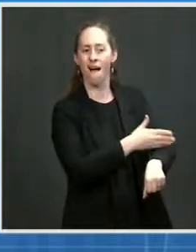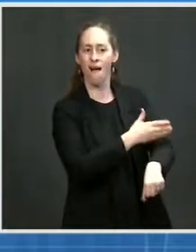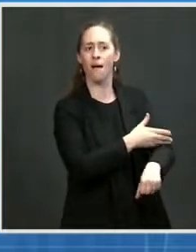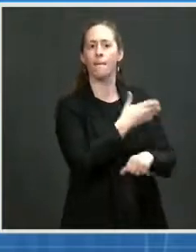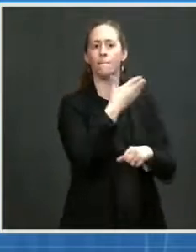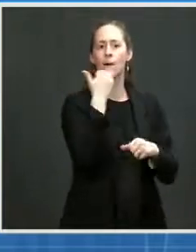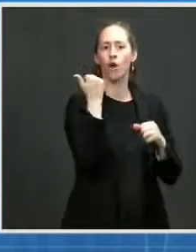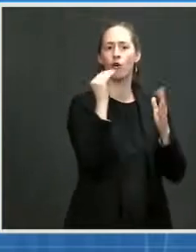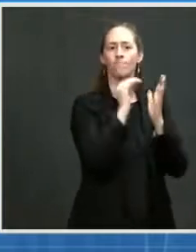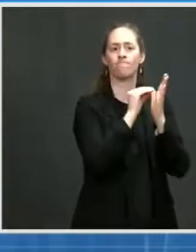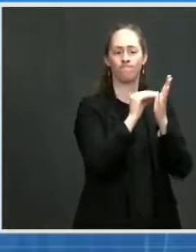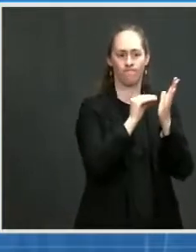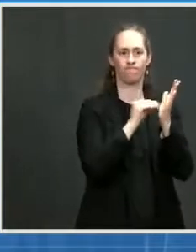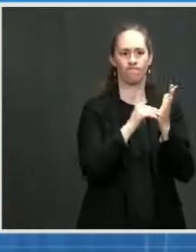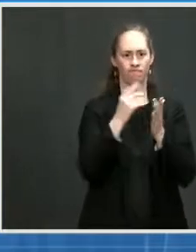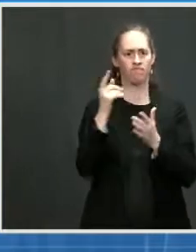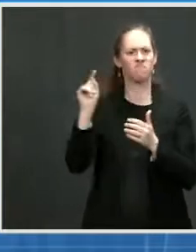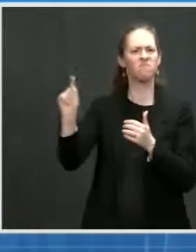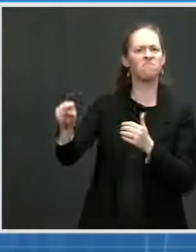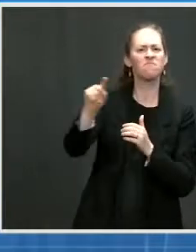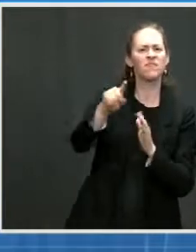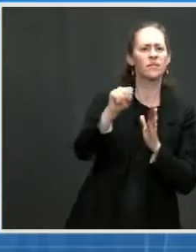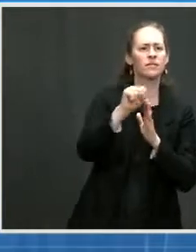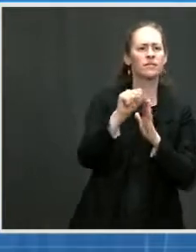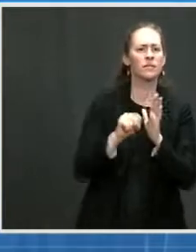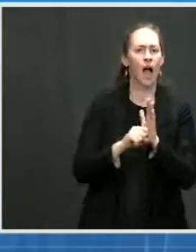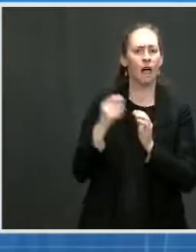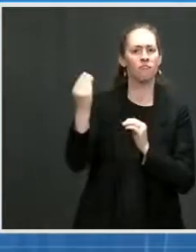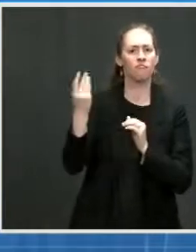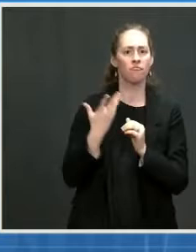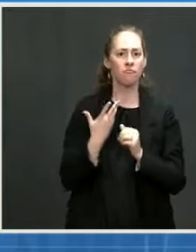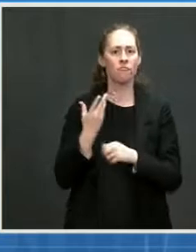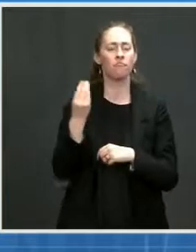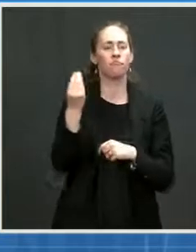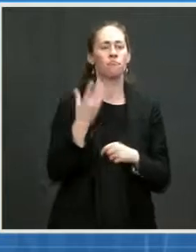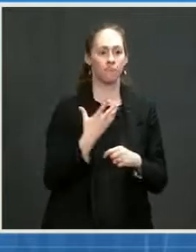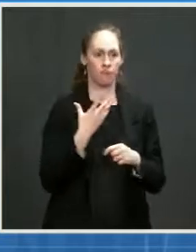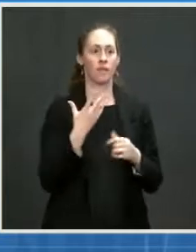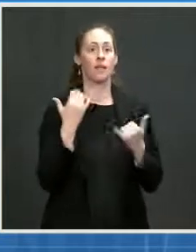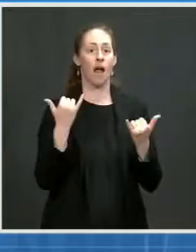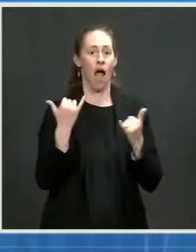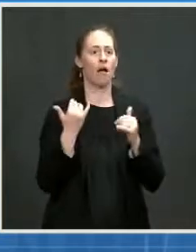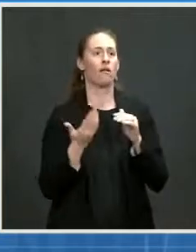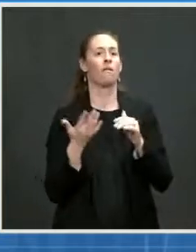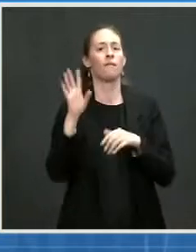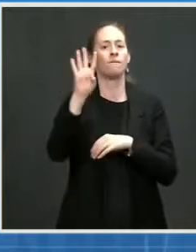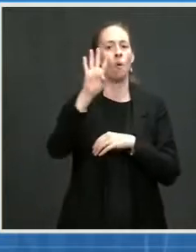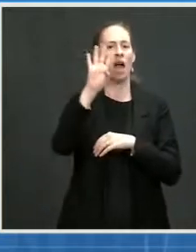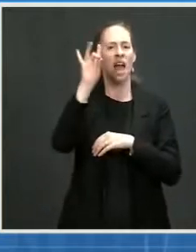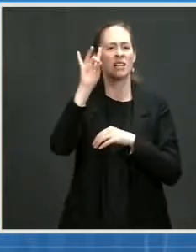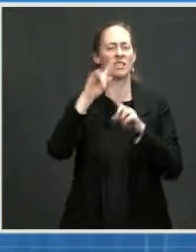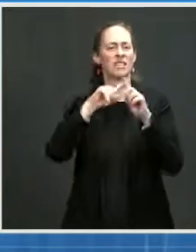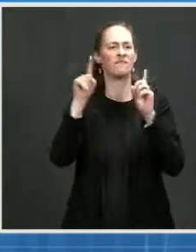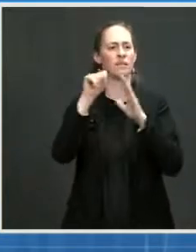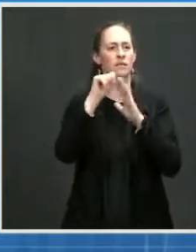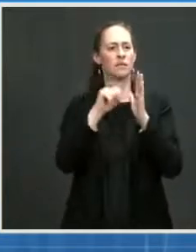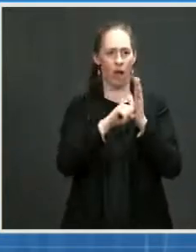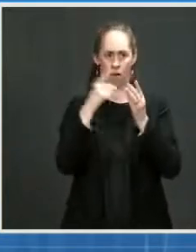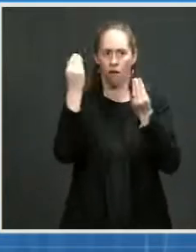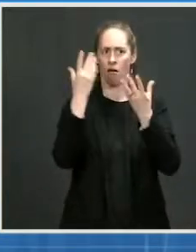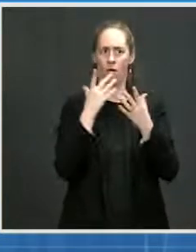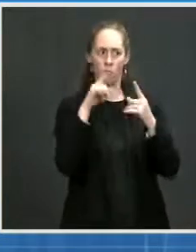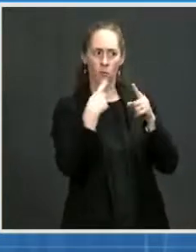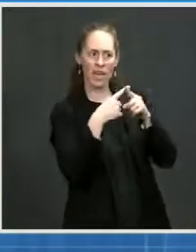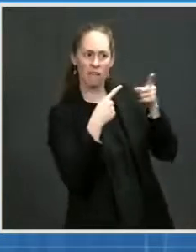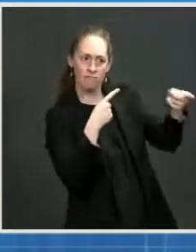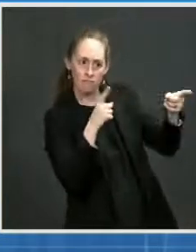states reporting those variables in January to 48 states reporting them now. And we also see the data completeness